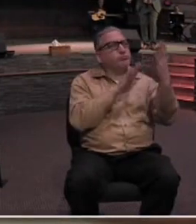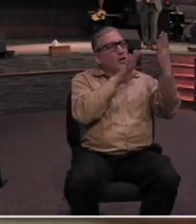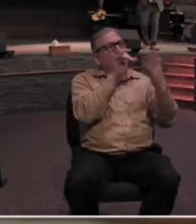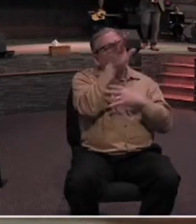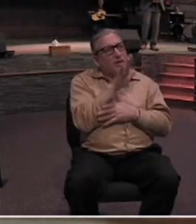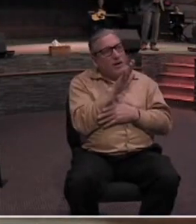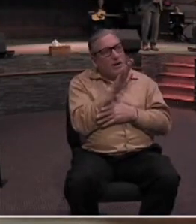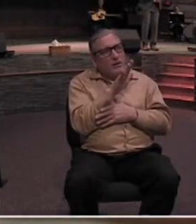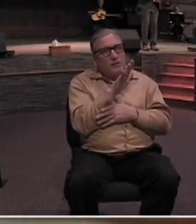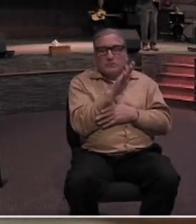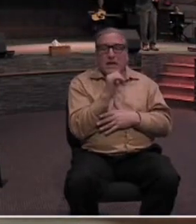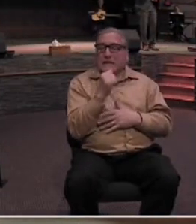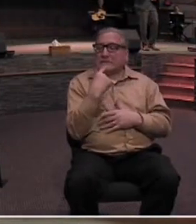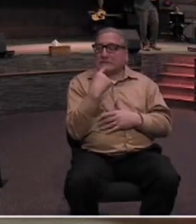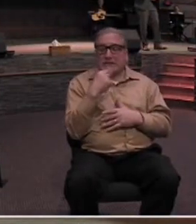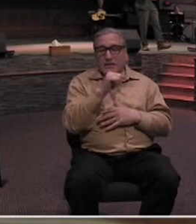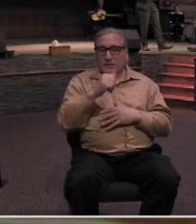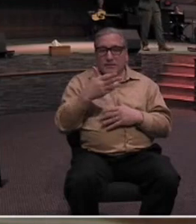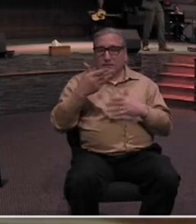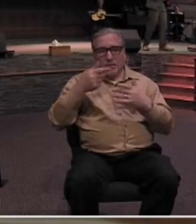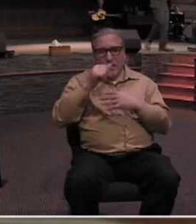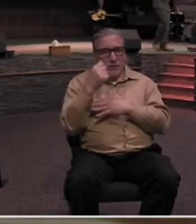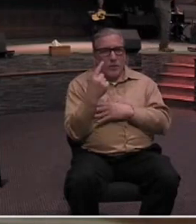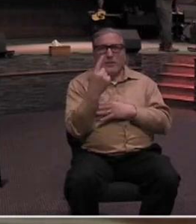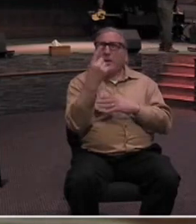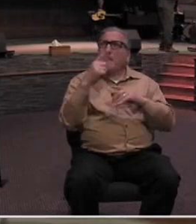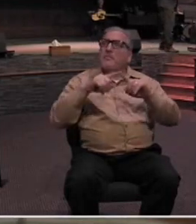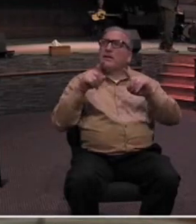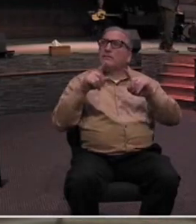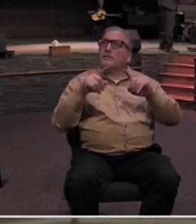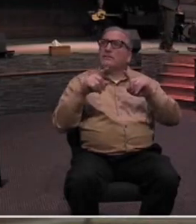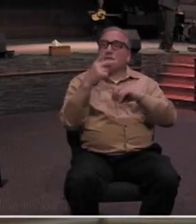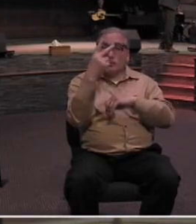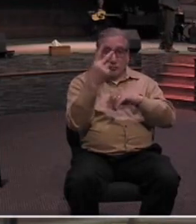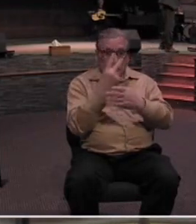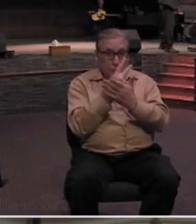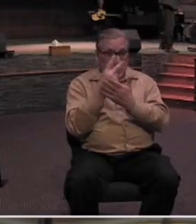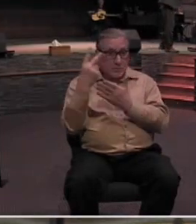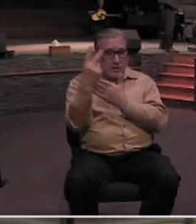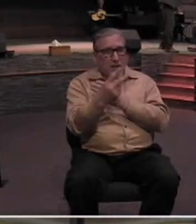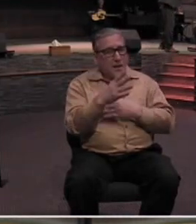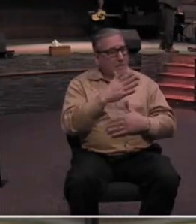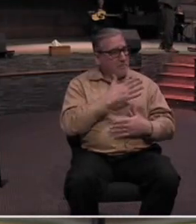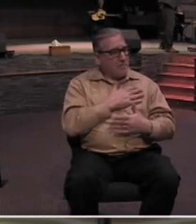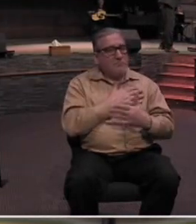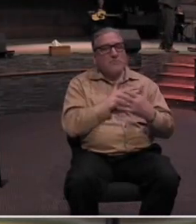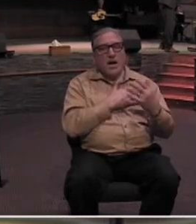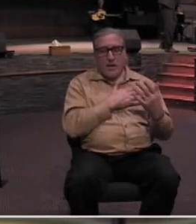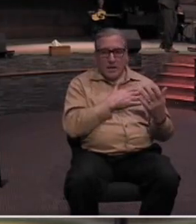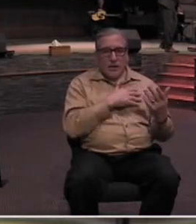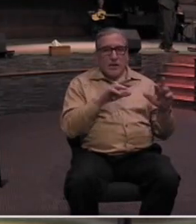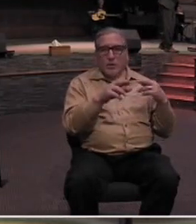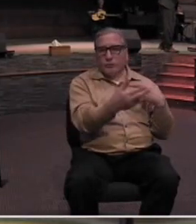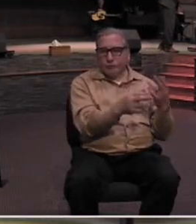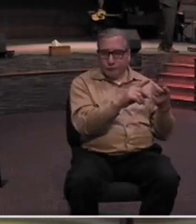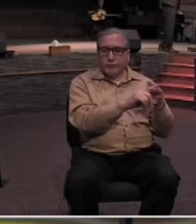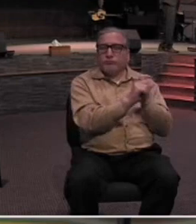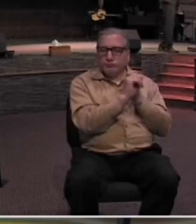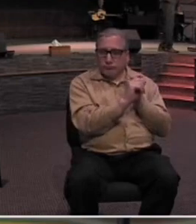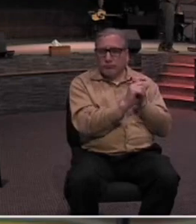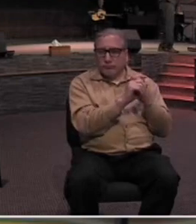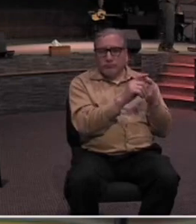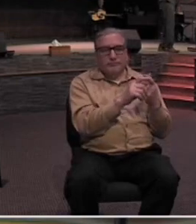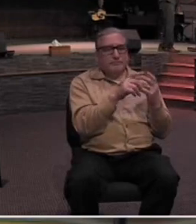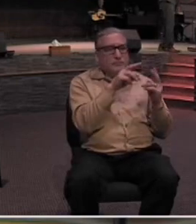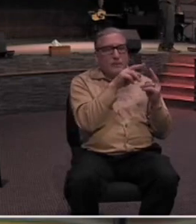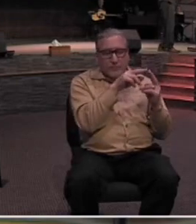Ladies and gentlemen, I didn't say anything to anybody. But about 2 weeks later, my dear roommate who received the Holy Ghost, who was baptized in Jesus' name, he's now a